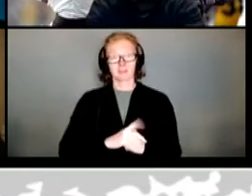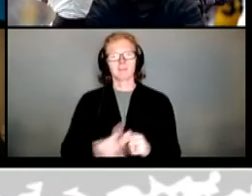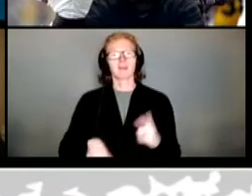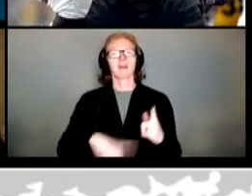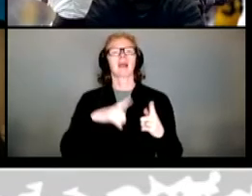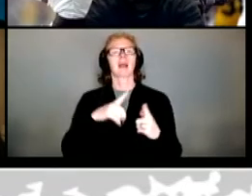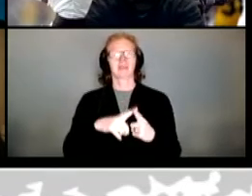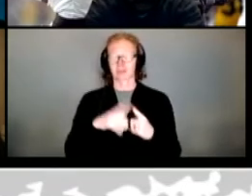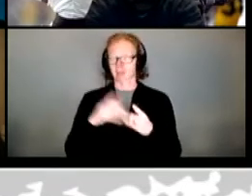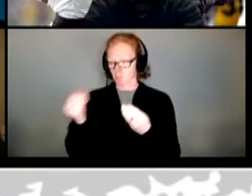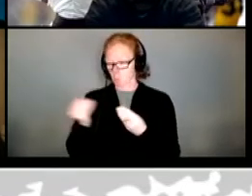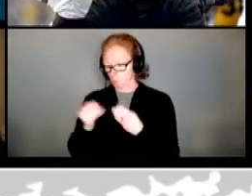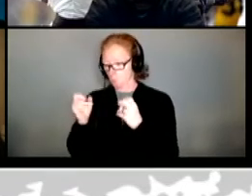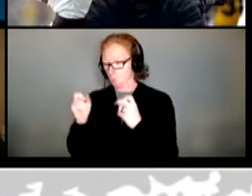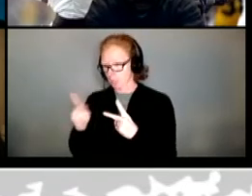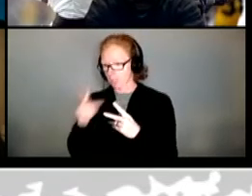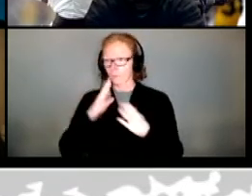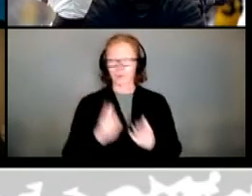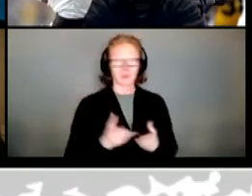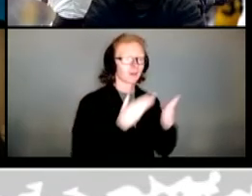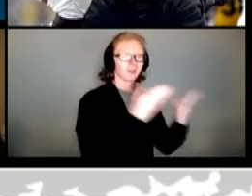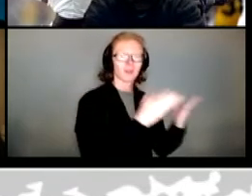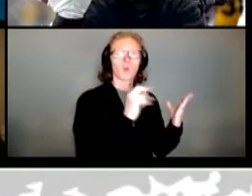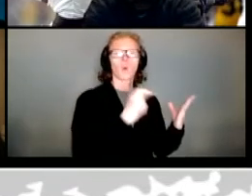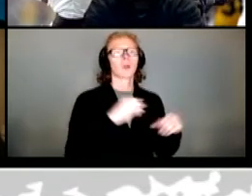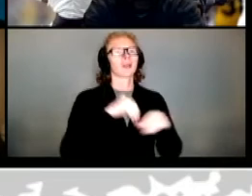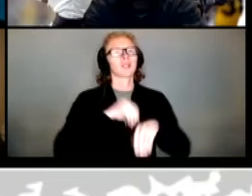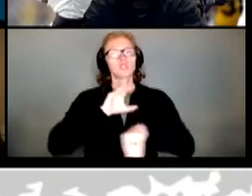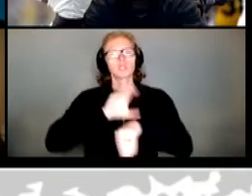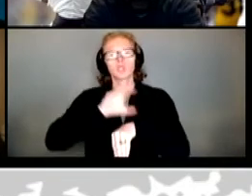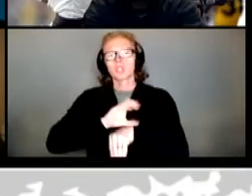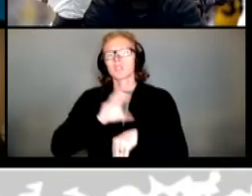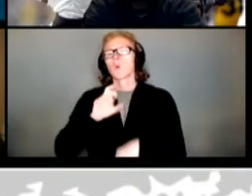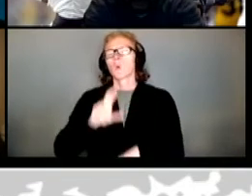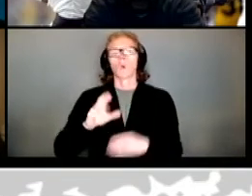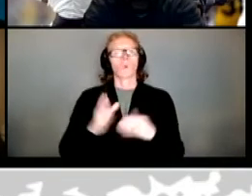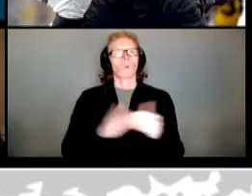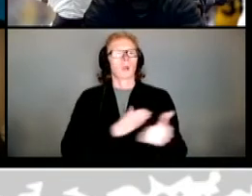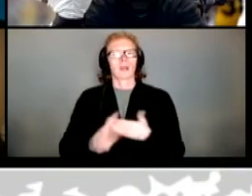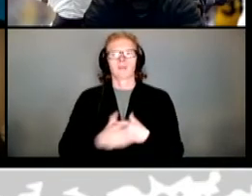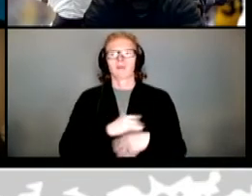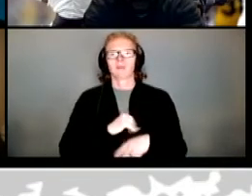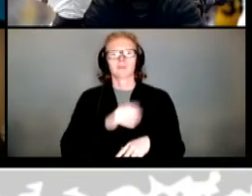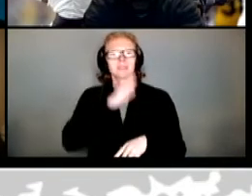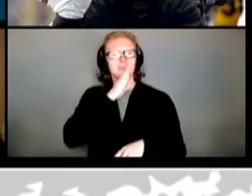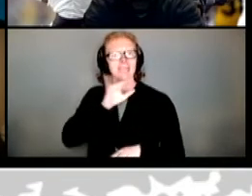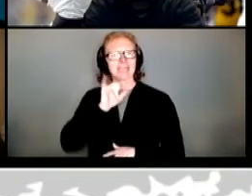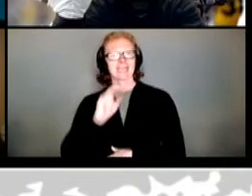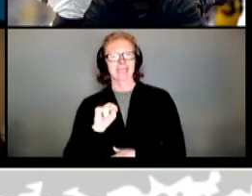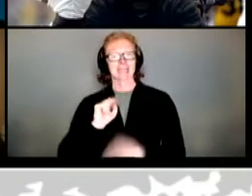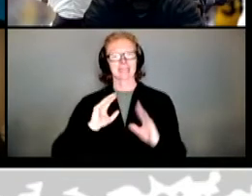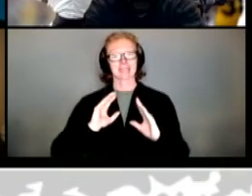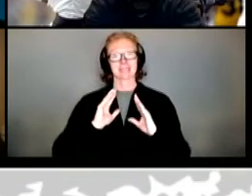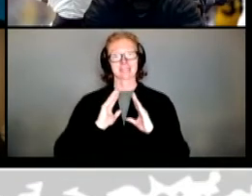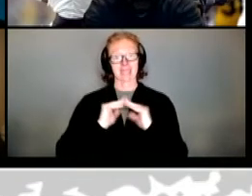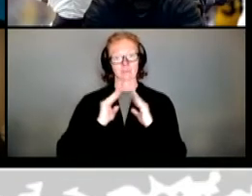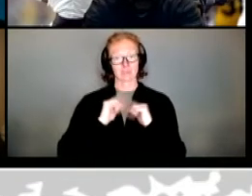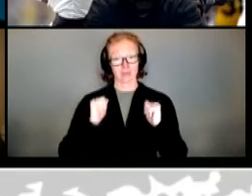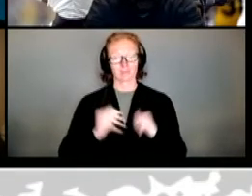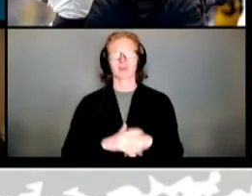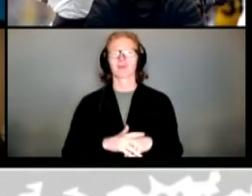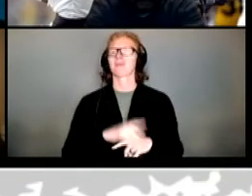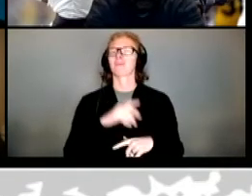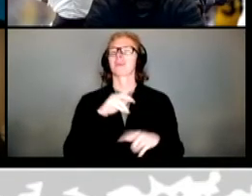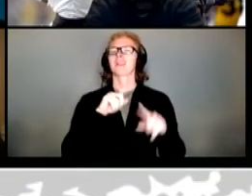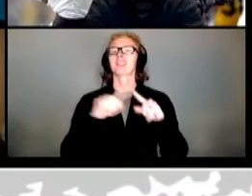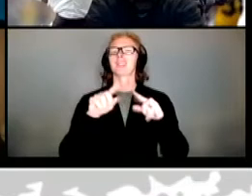that information back, or we could meet in churches, or we could have speak-ins downtown in different parts of